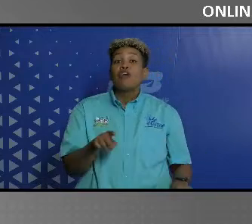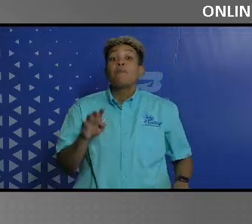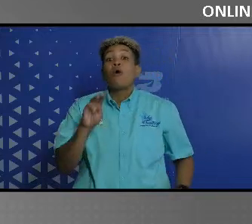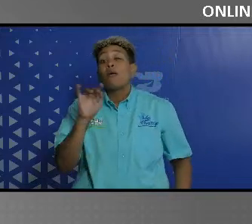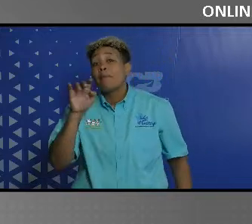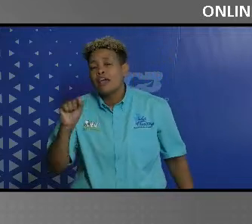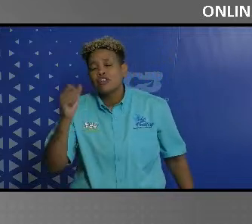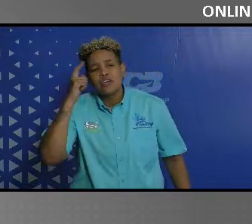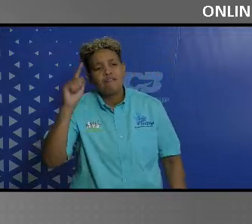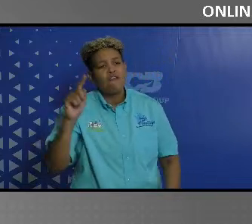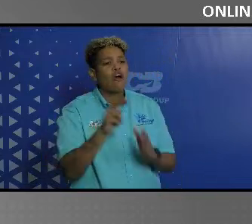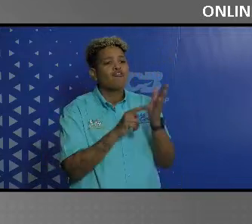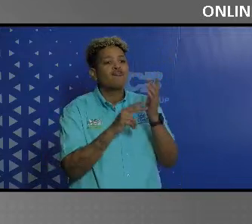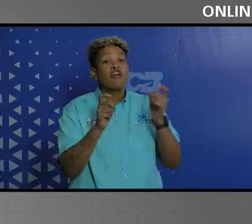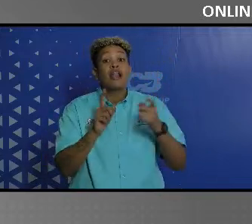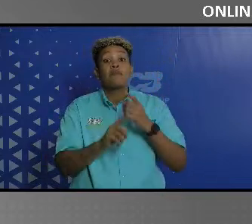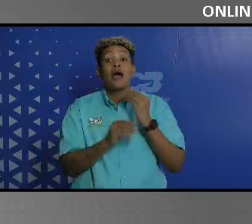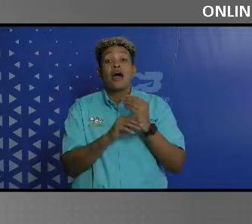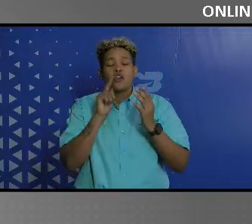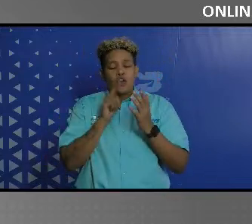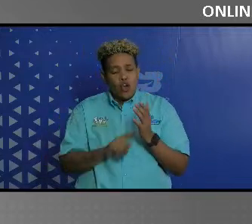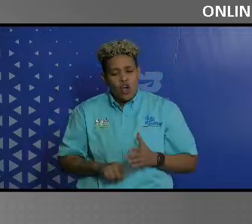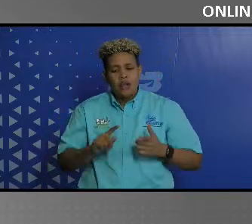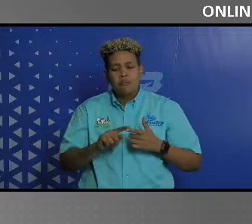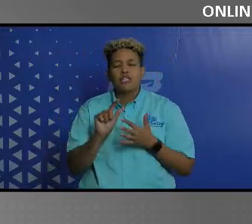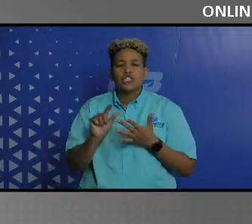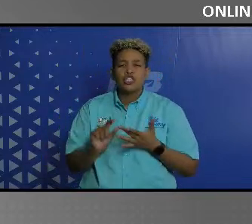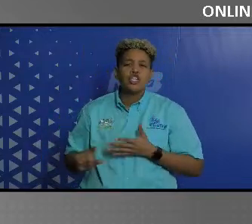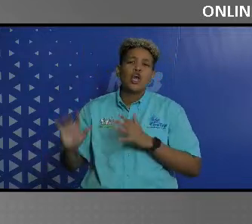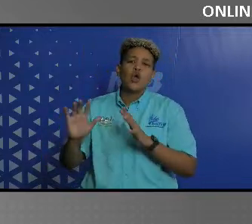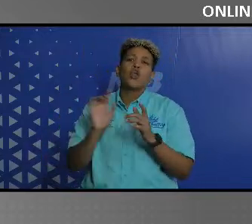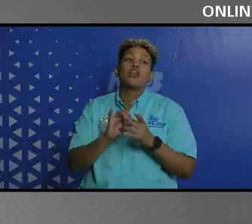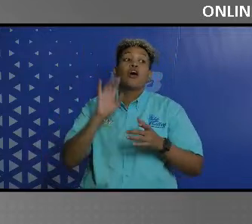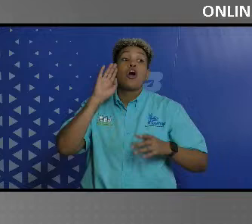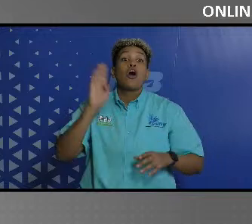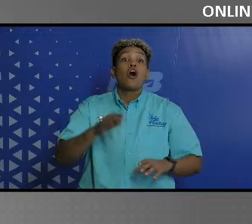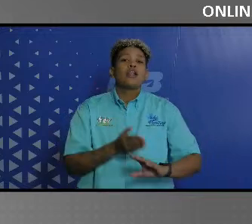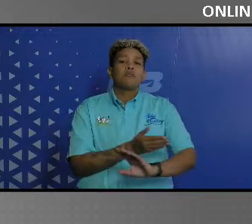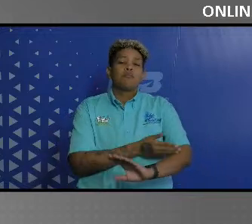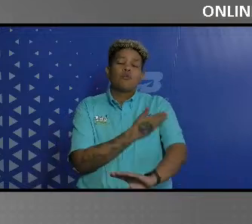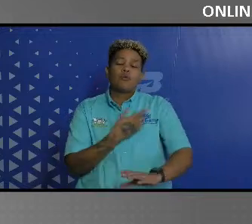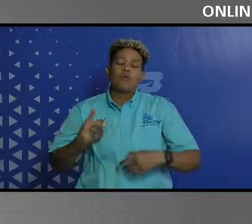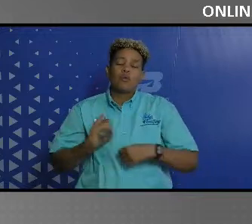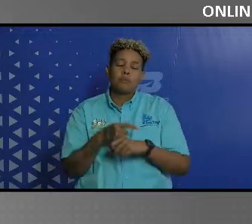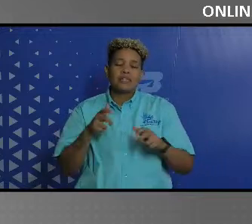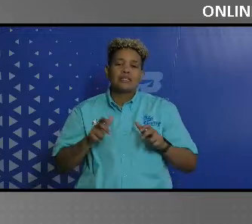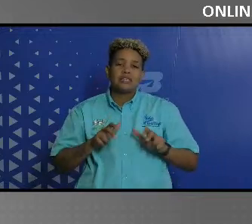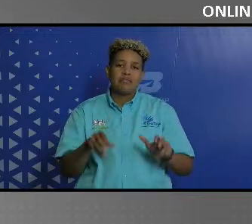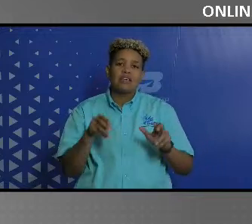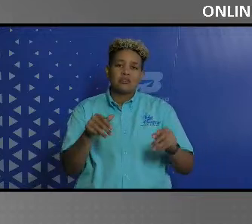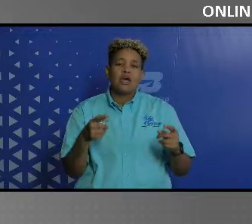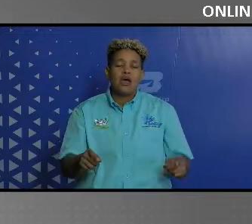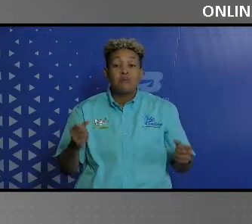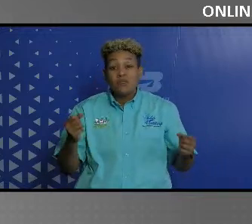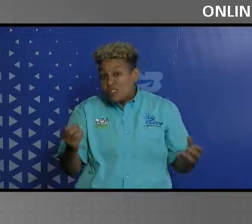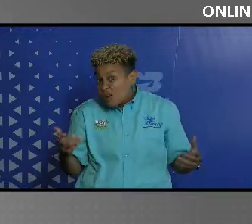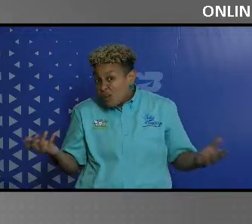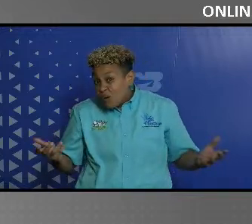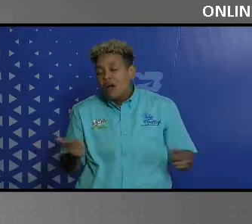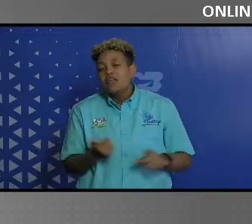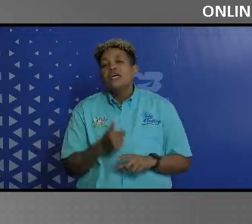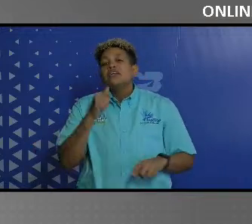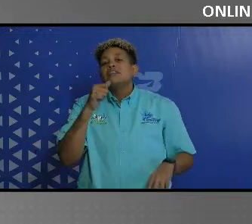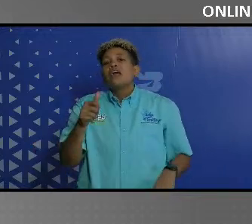metrics for regulators and auditors and shareholders will all be improved as we make this investment. So it's